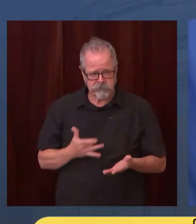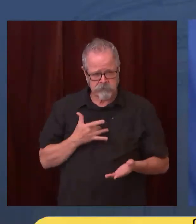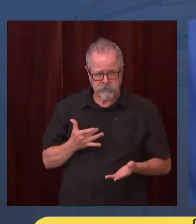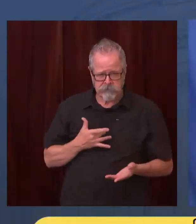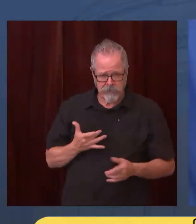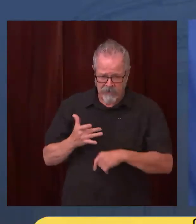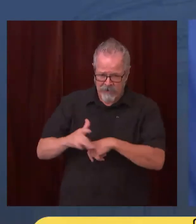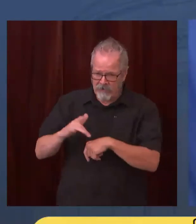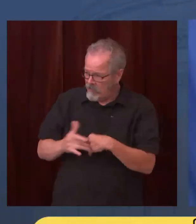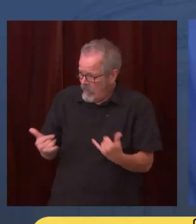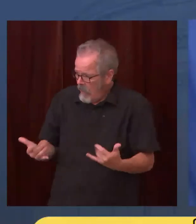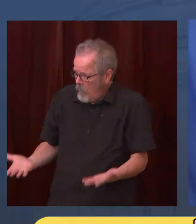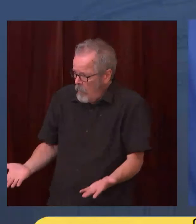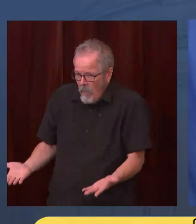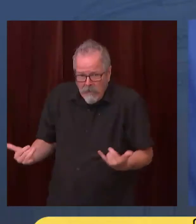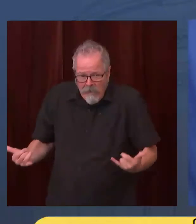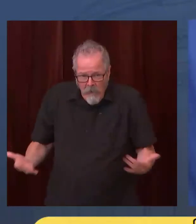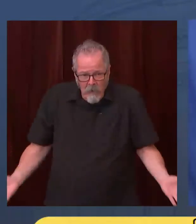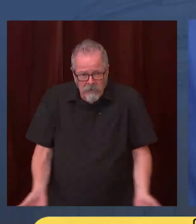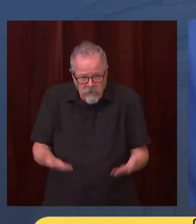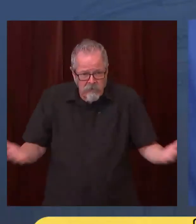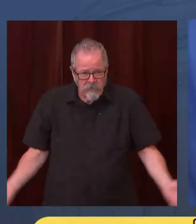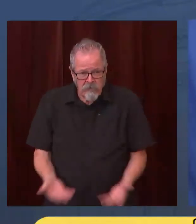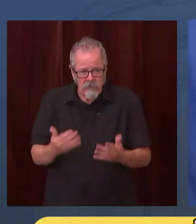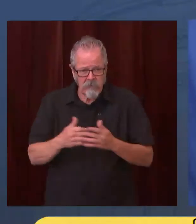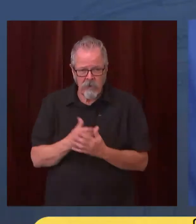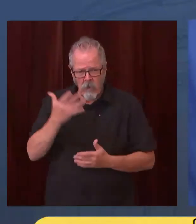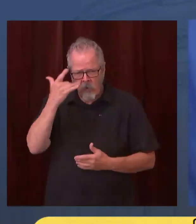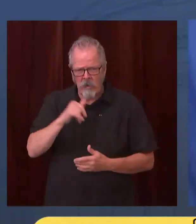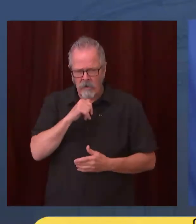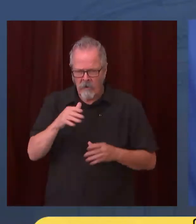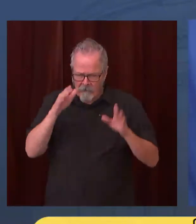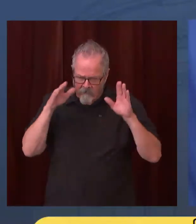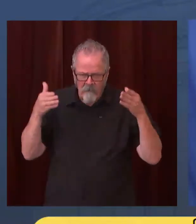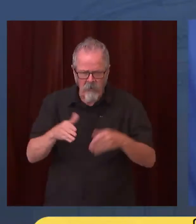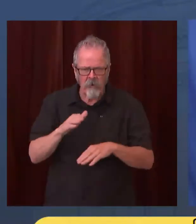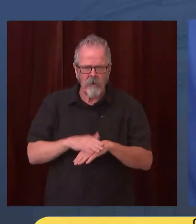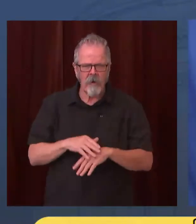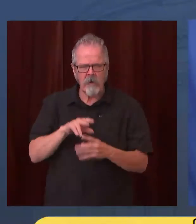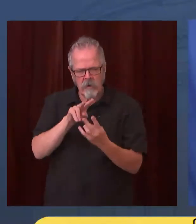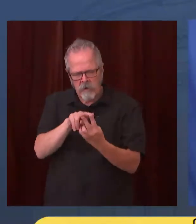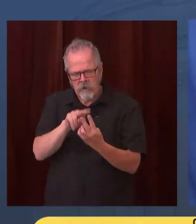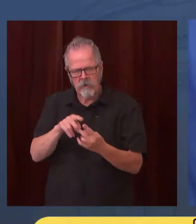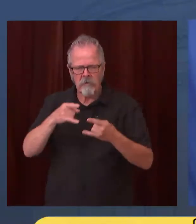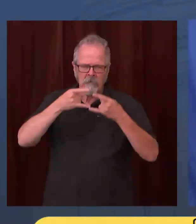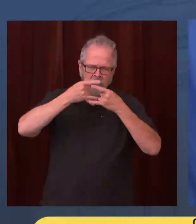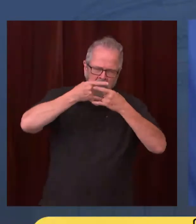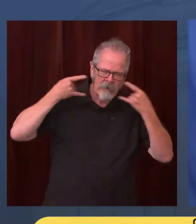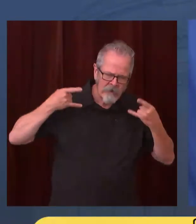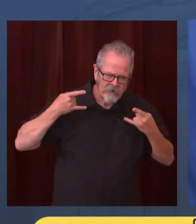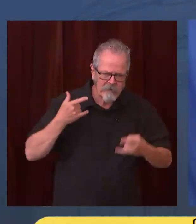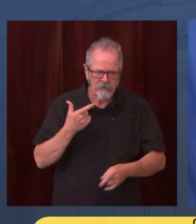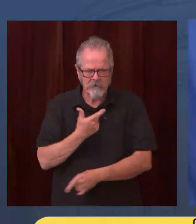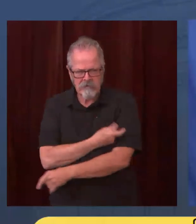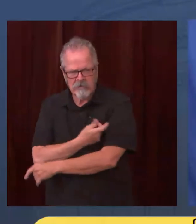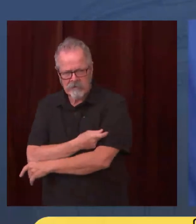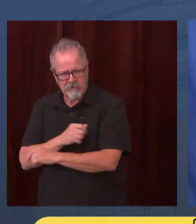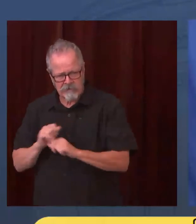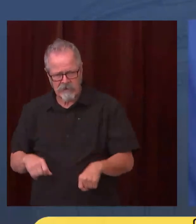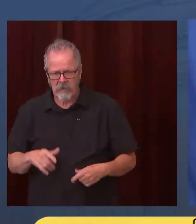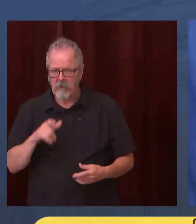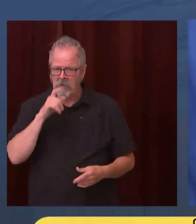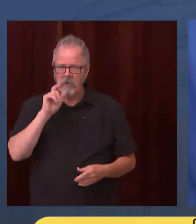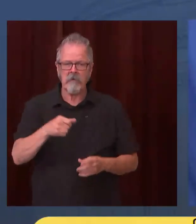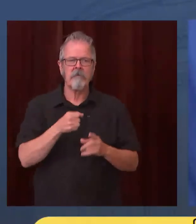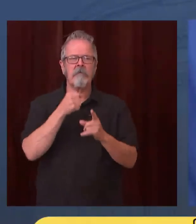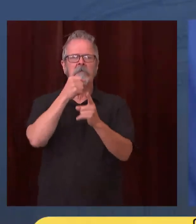no reason not to focus our energies on getting that job done when it is a very achievable goal. When you have